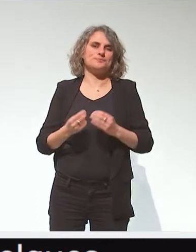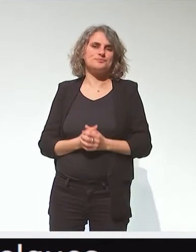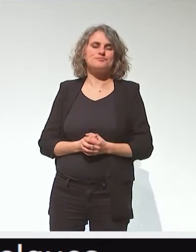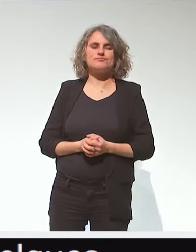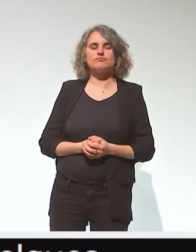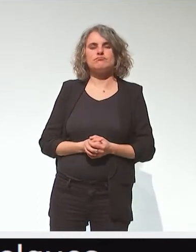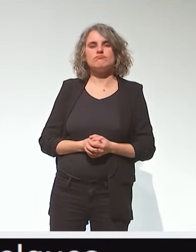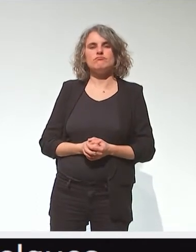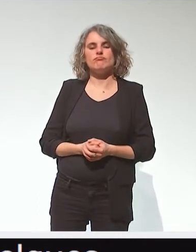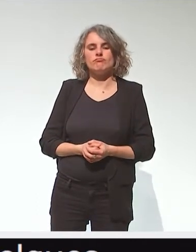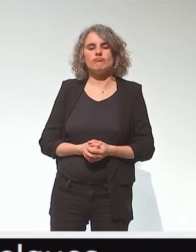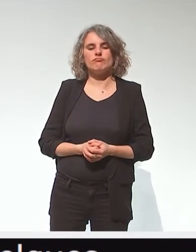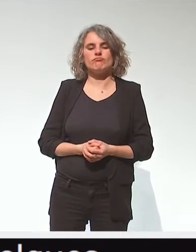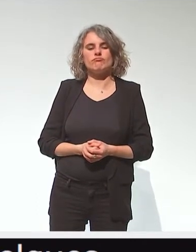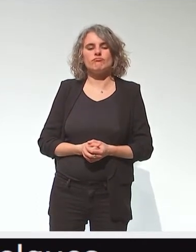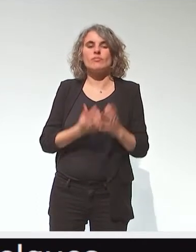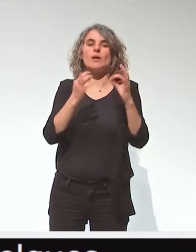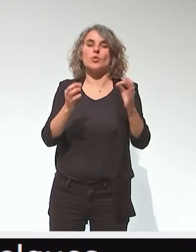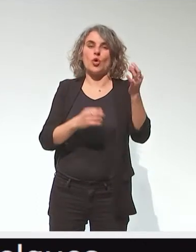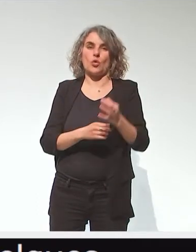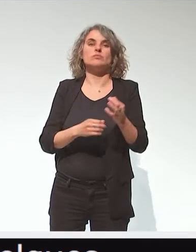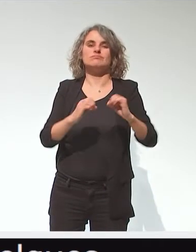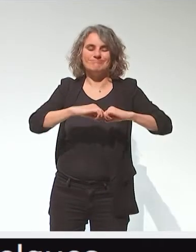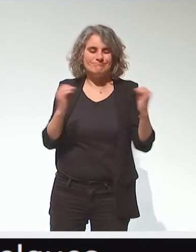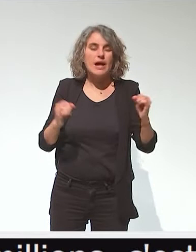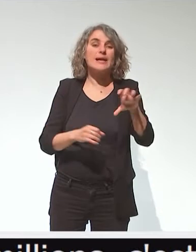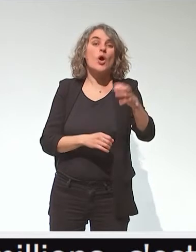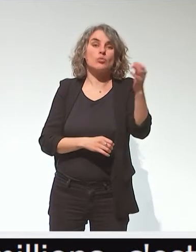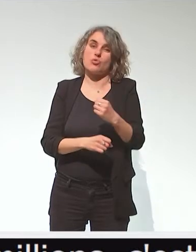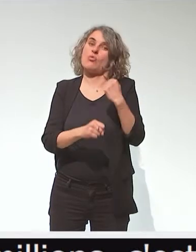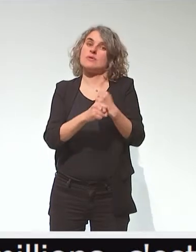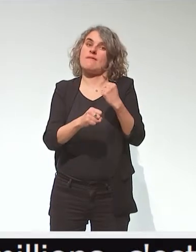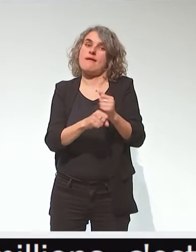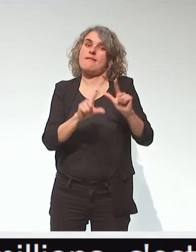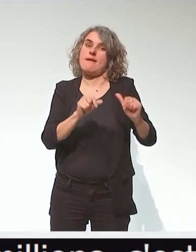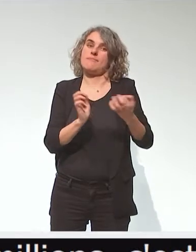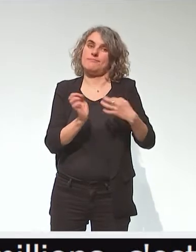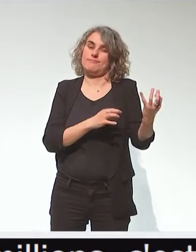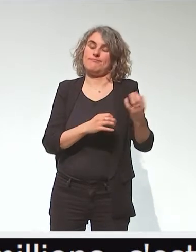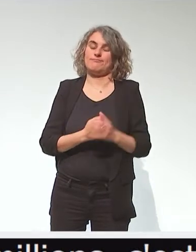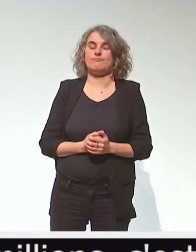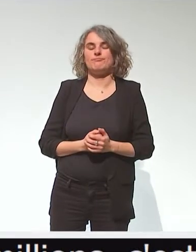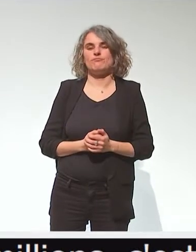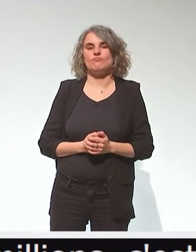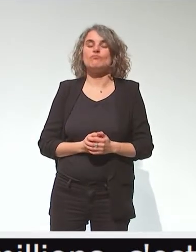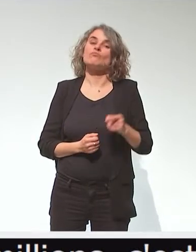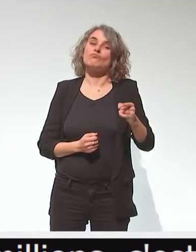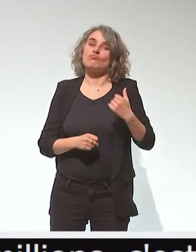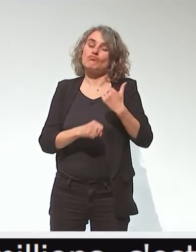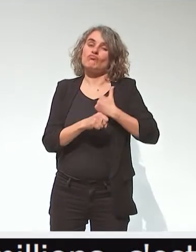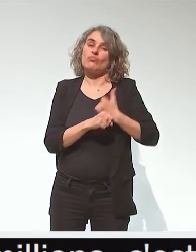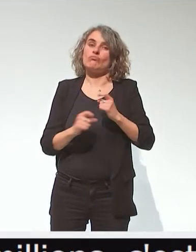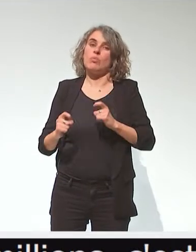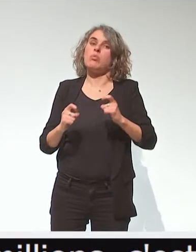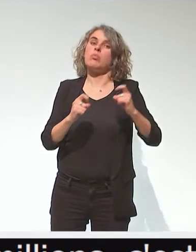40% of them do work. It does increase with every year. It didn't